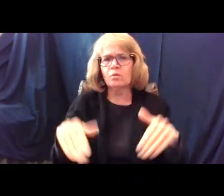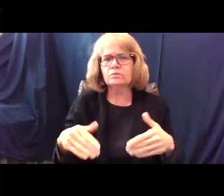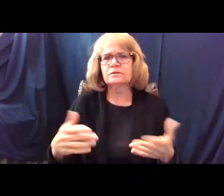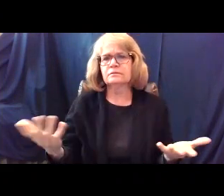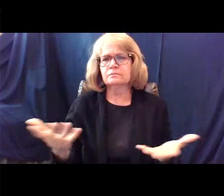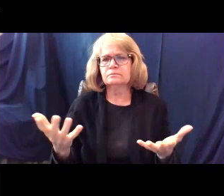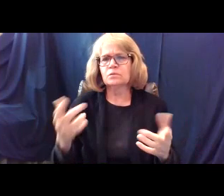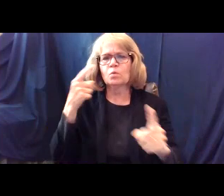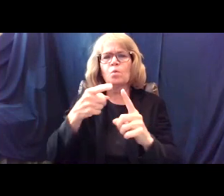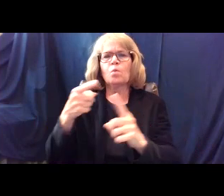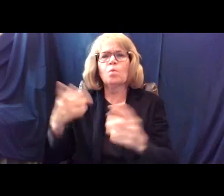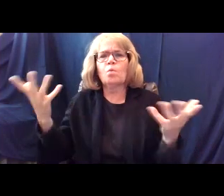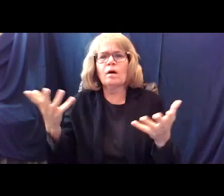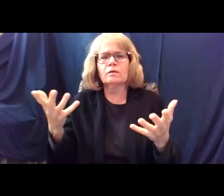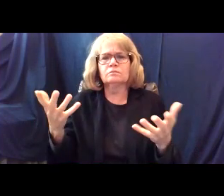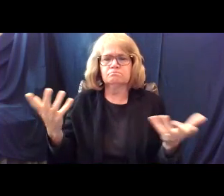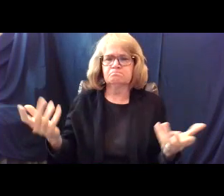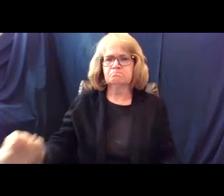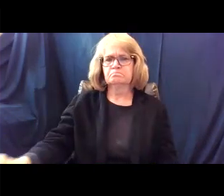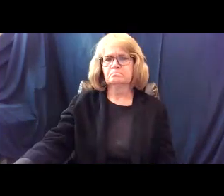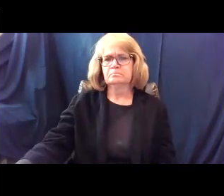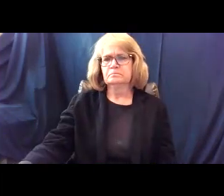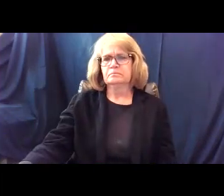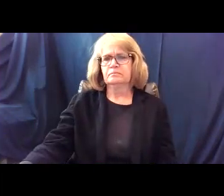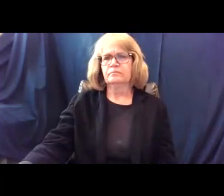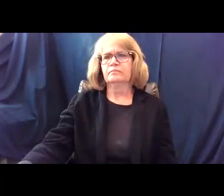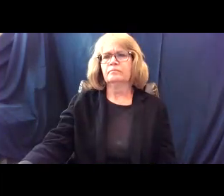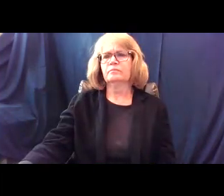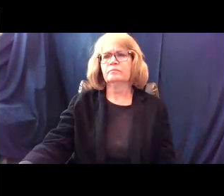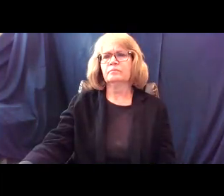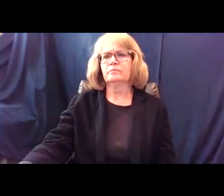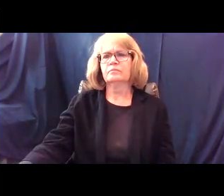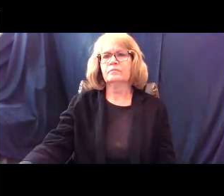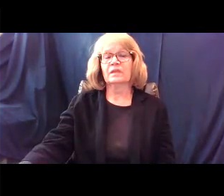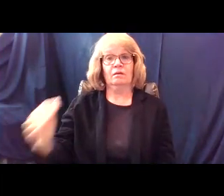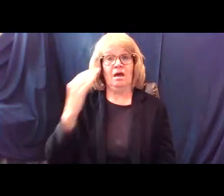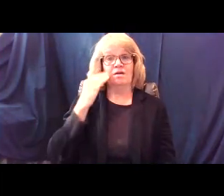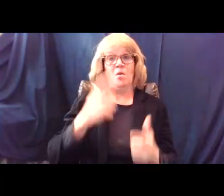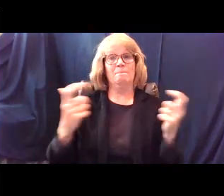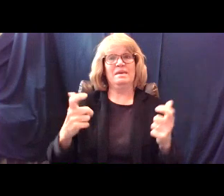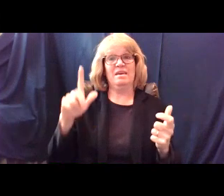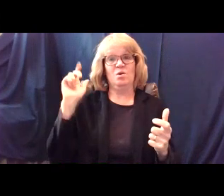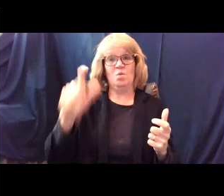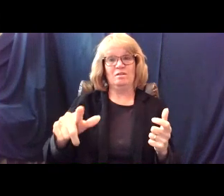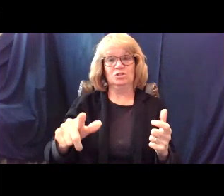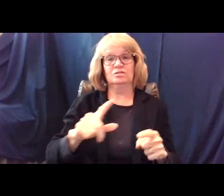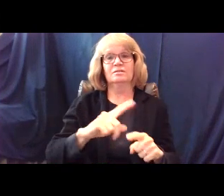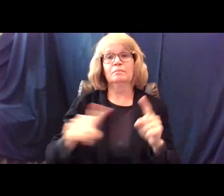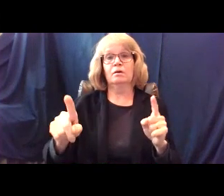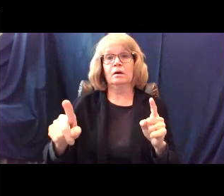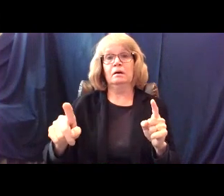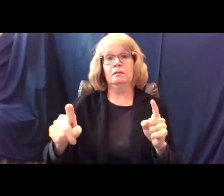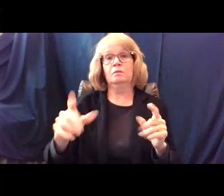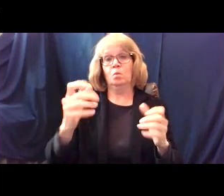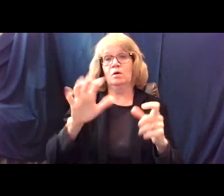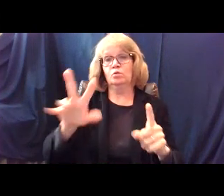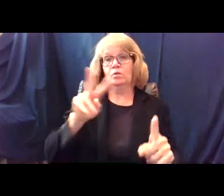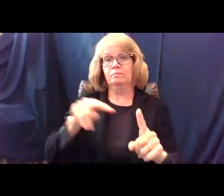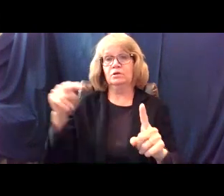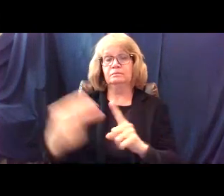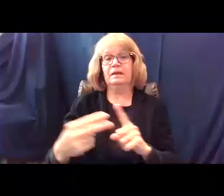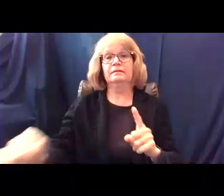What's the goals behind fair housing? I know we're starting out with a big question, but I would love to hear your perspective